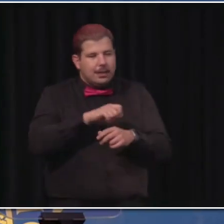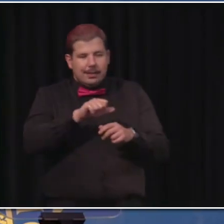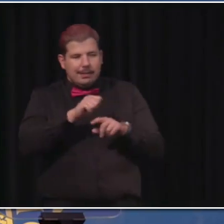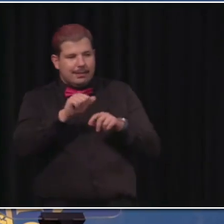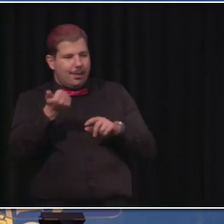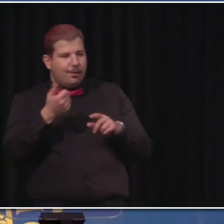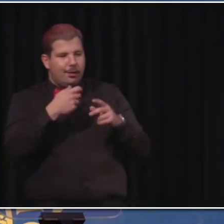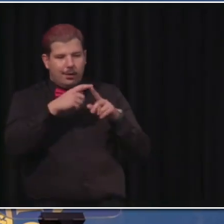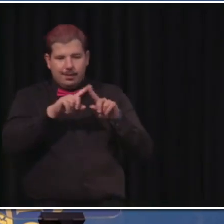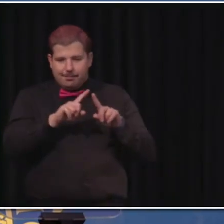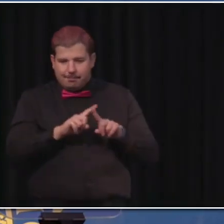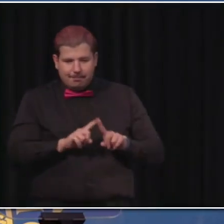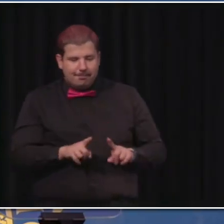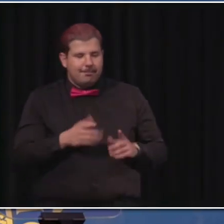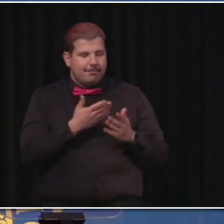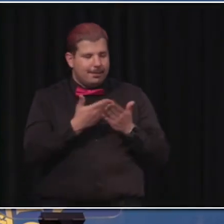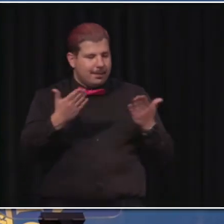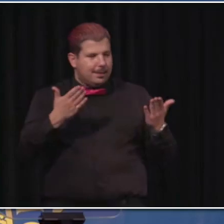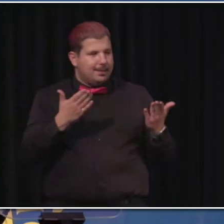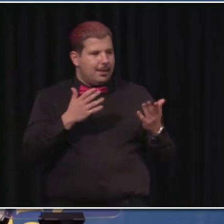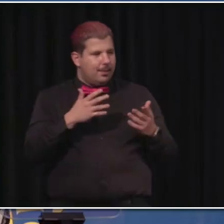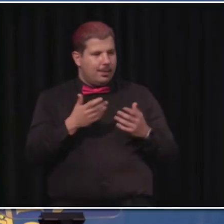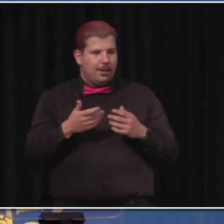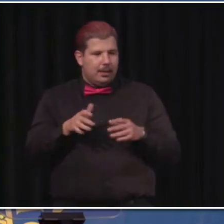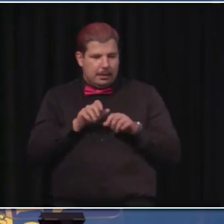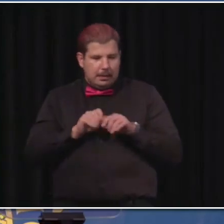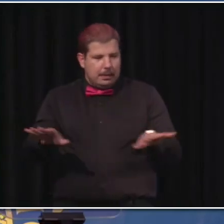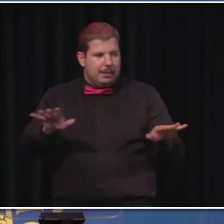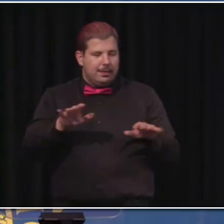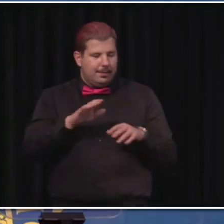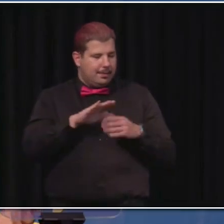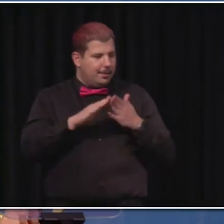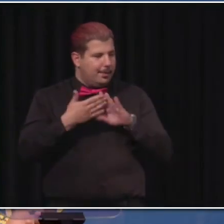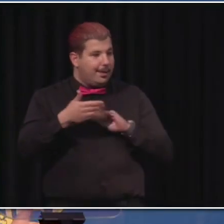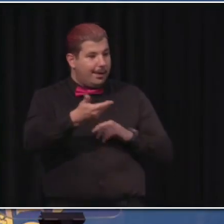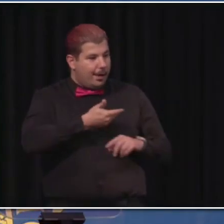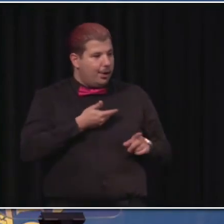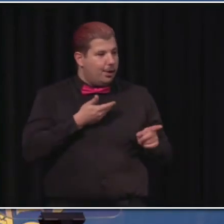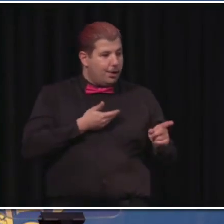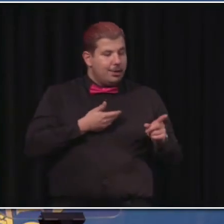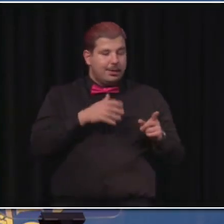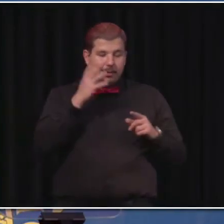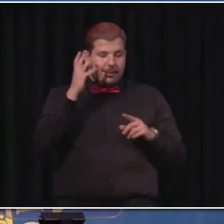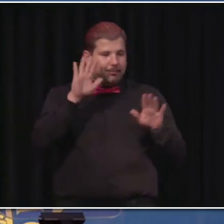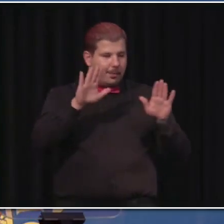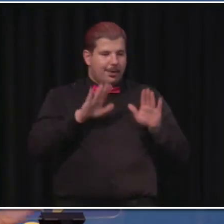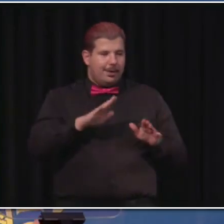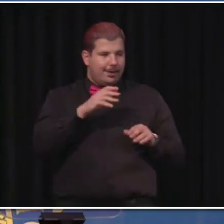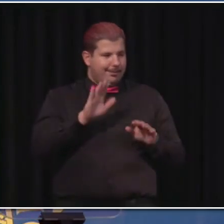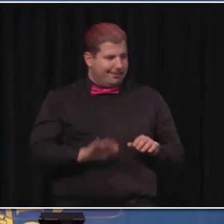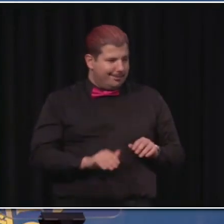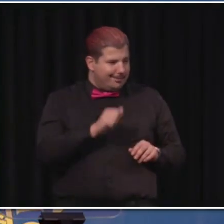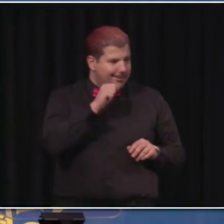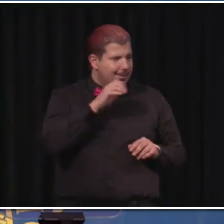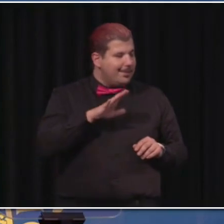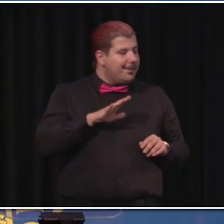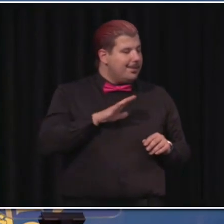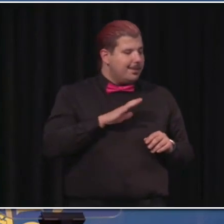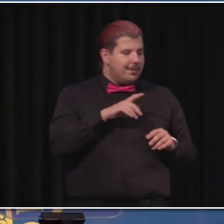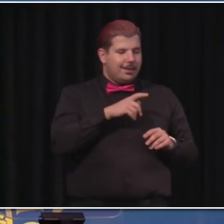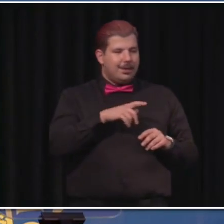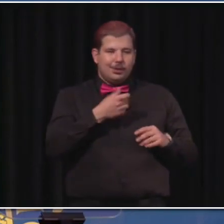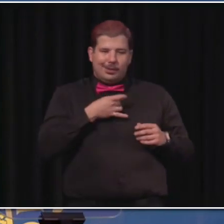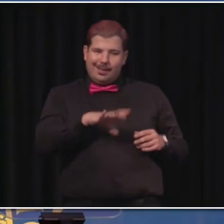always appreciated you for that. Thank you. But anyway, I hired her, right? She was a brilliant young lady. She was in high school. She was terrific, and she didn't